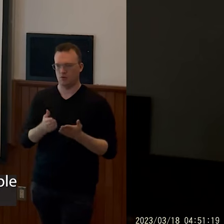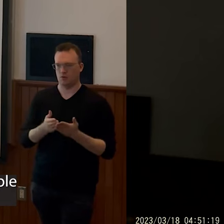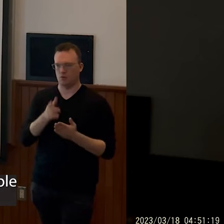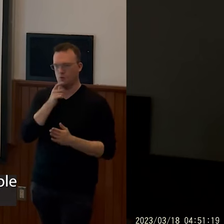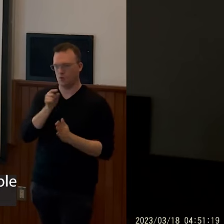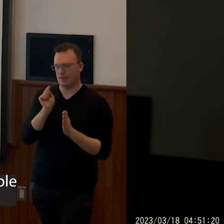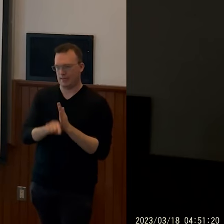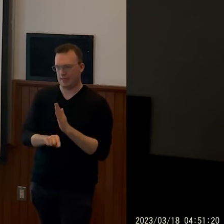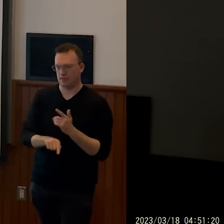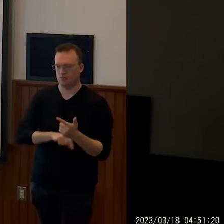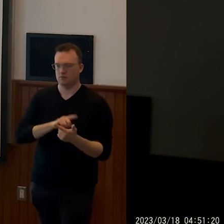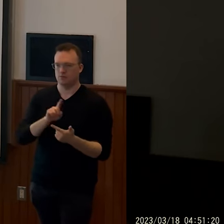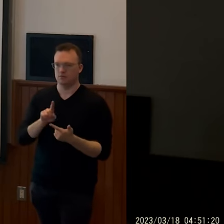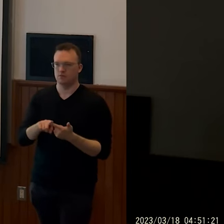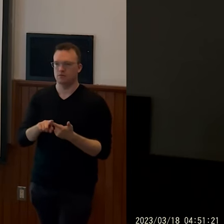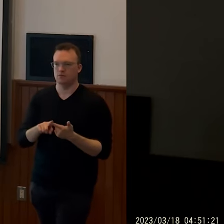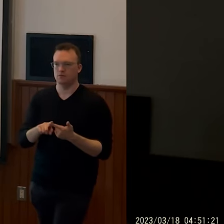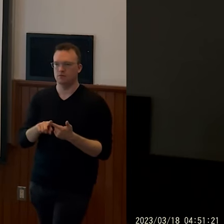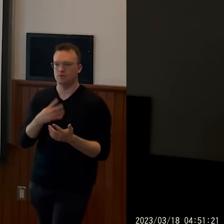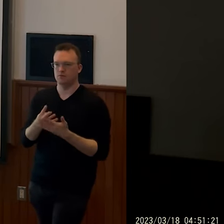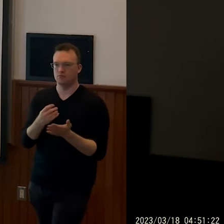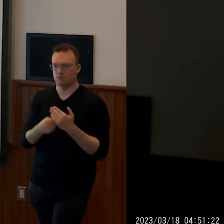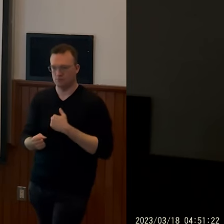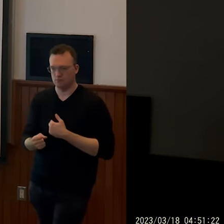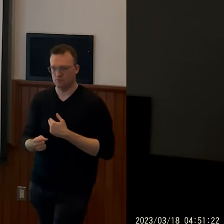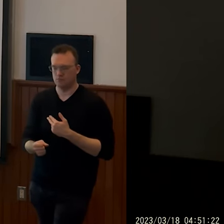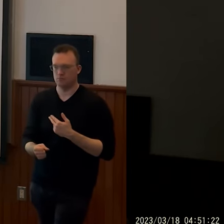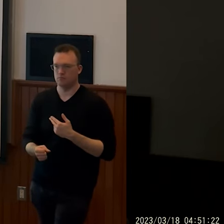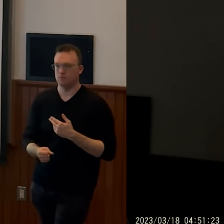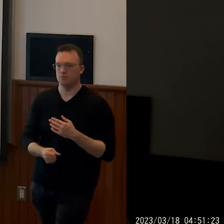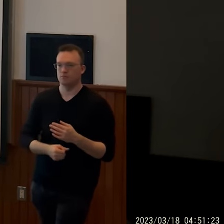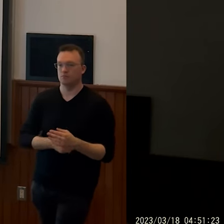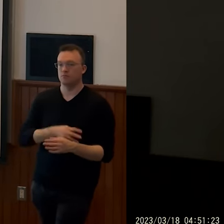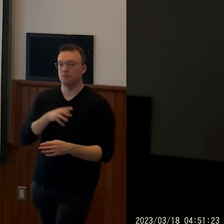murdered or jailed